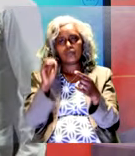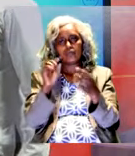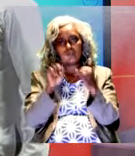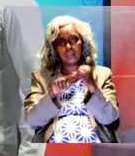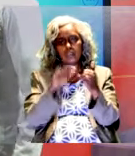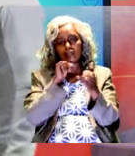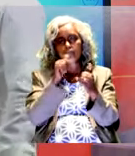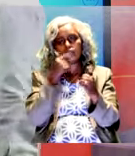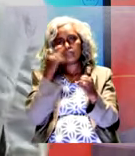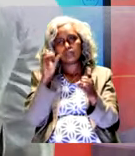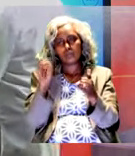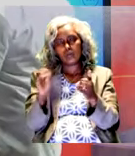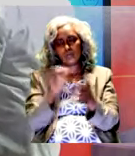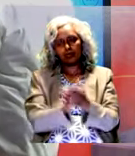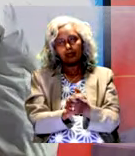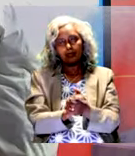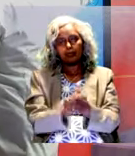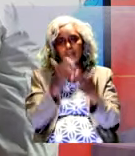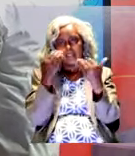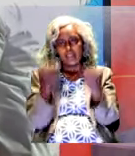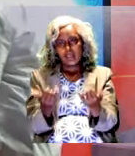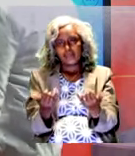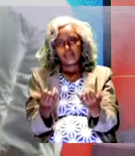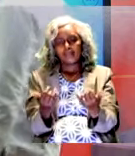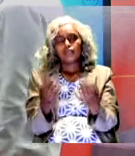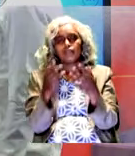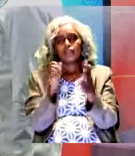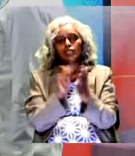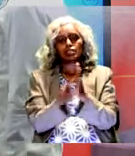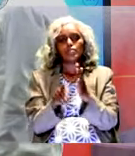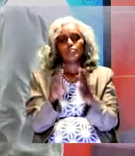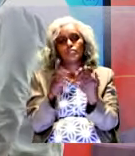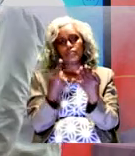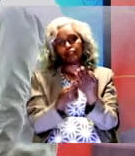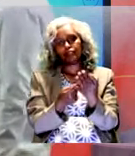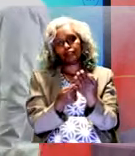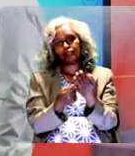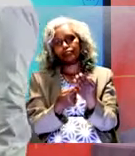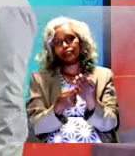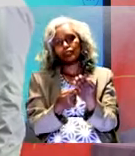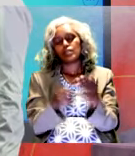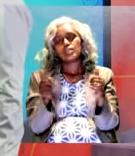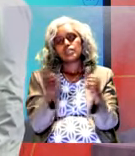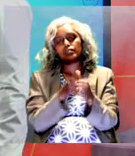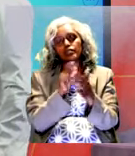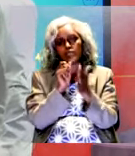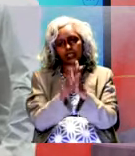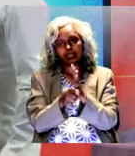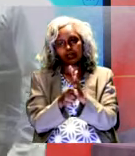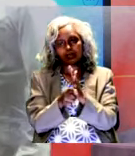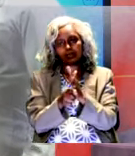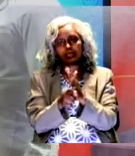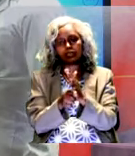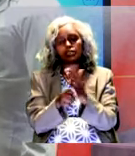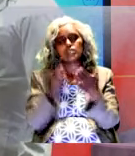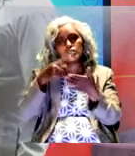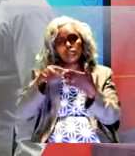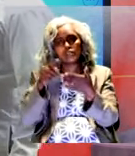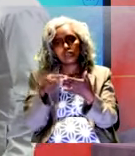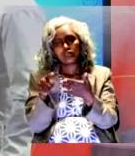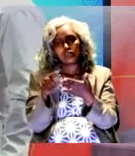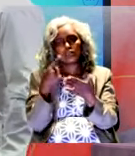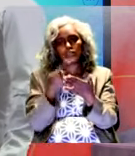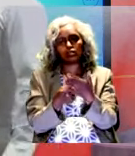0. Now let's see example for this. The first example, check